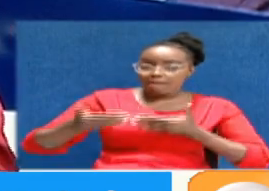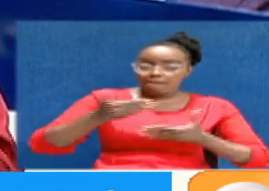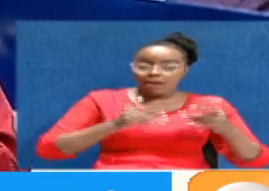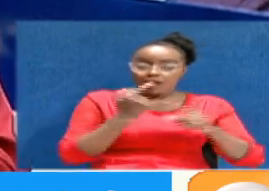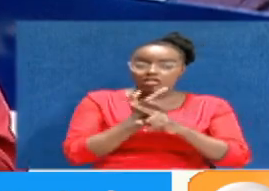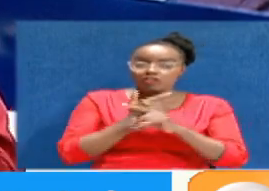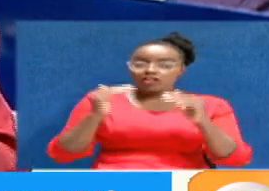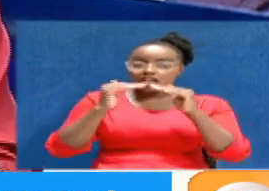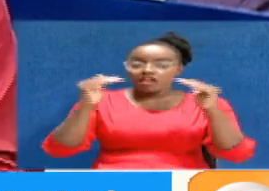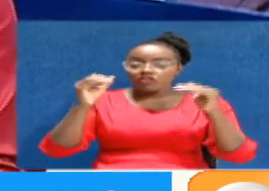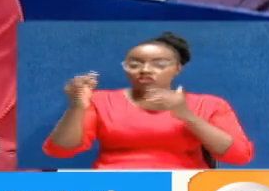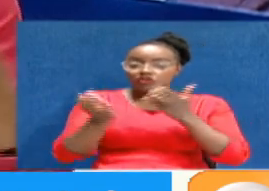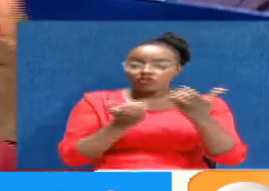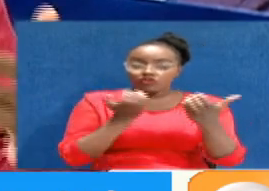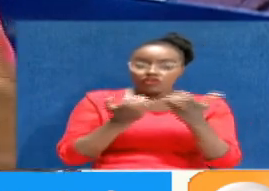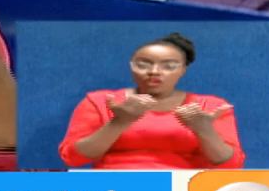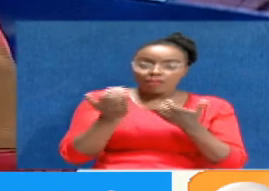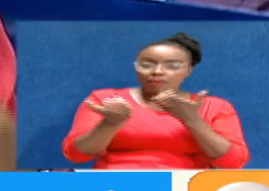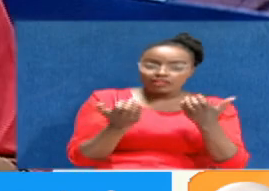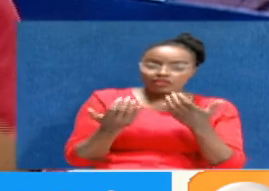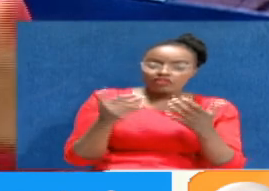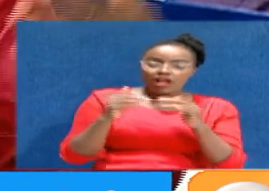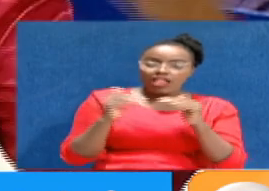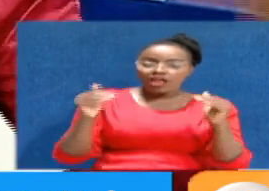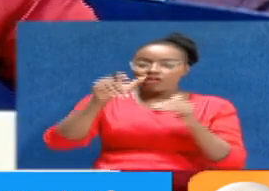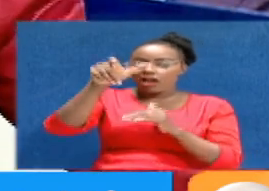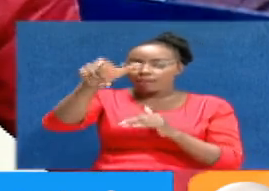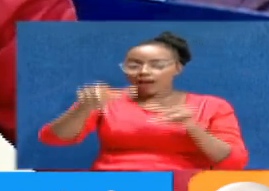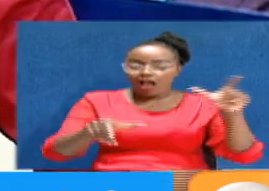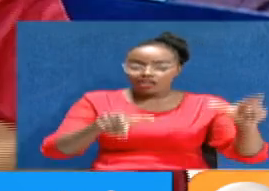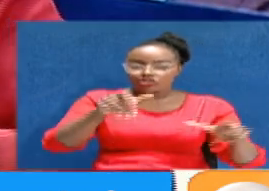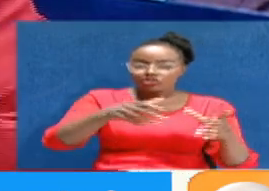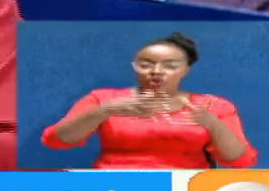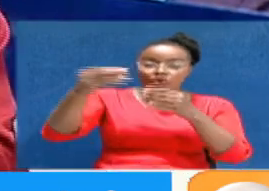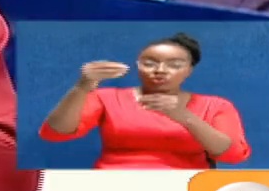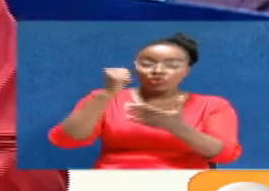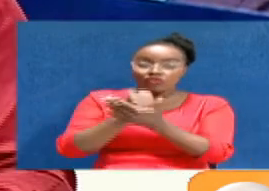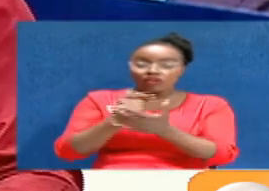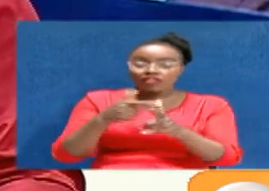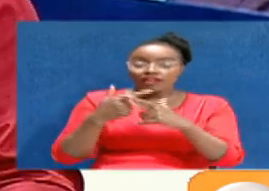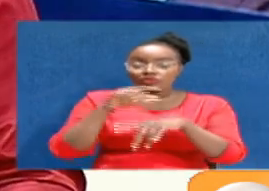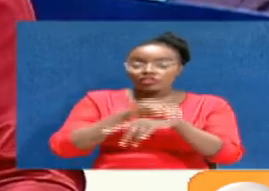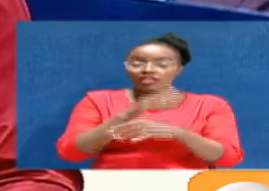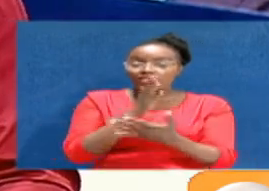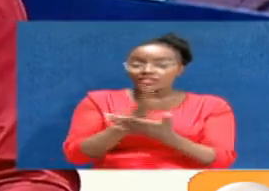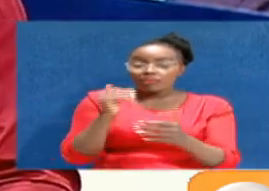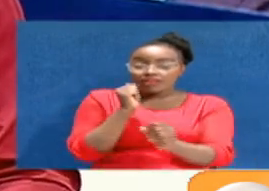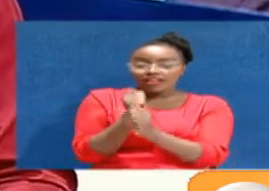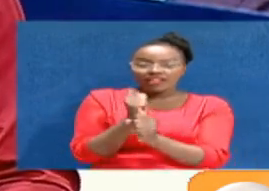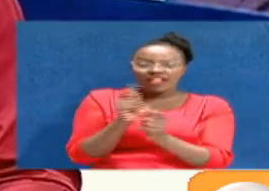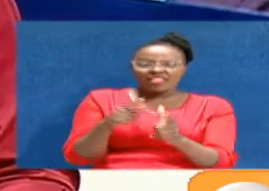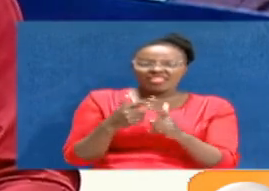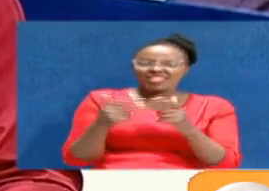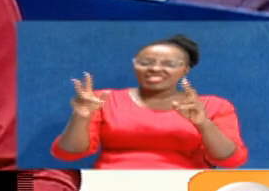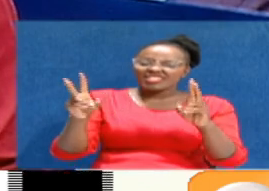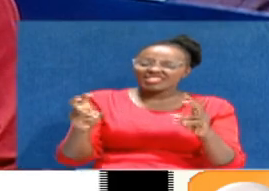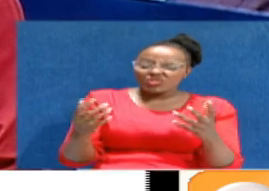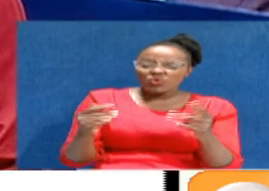the level of business to business, the level where someone actually now goes to an office to get something done, there's just a